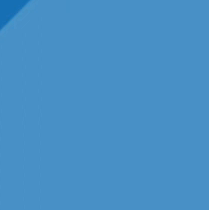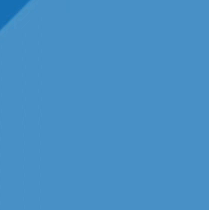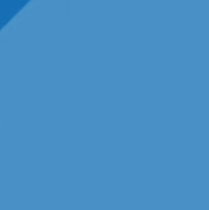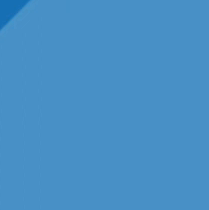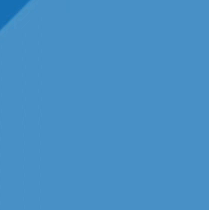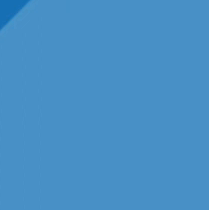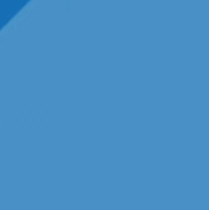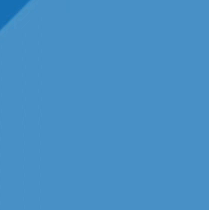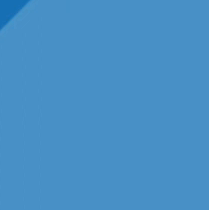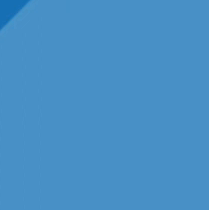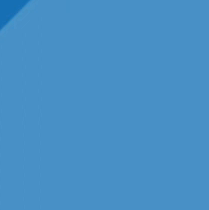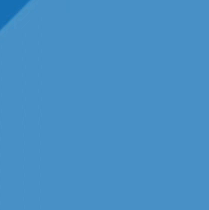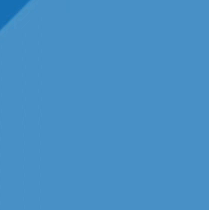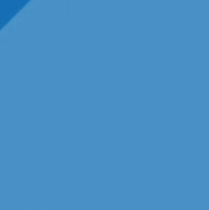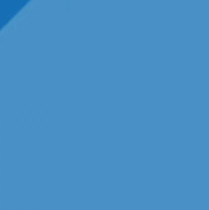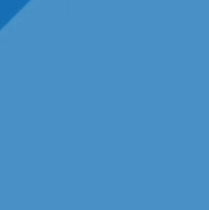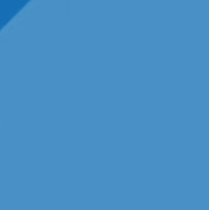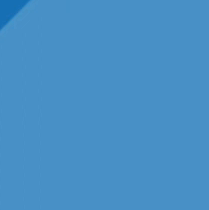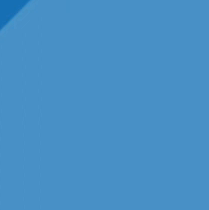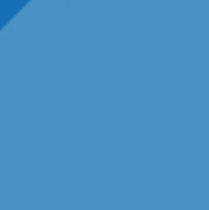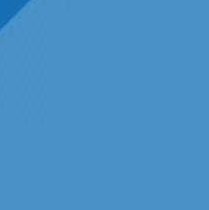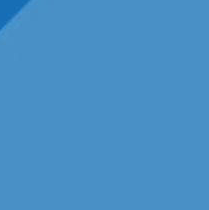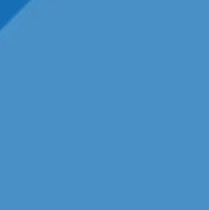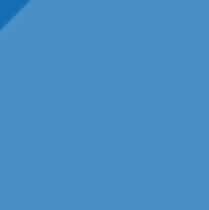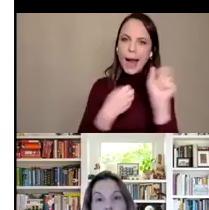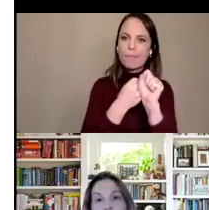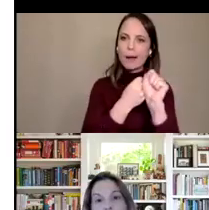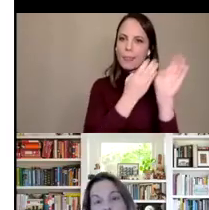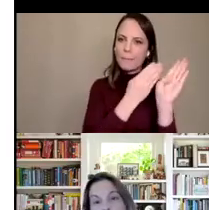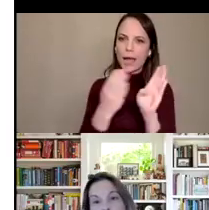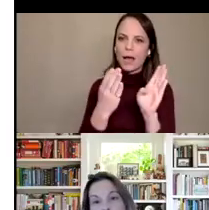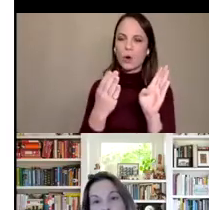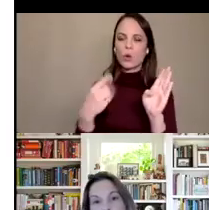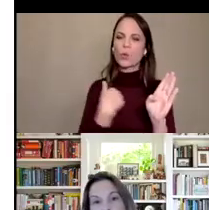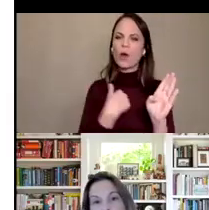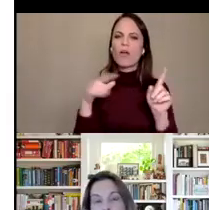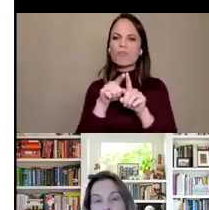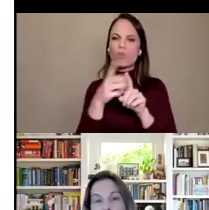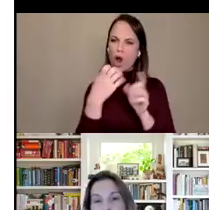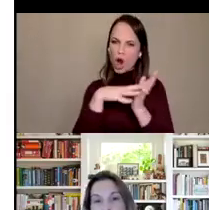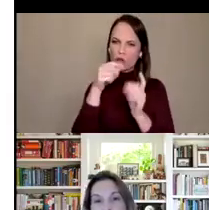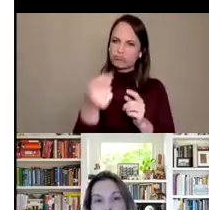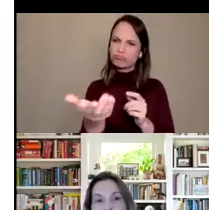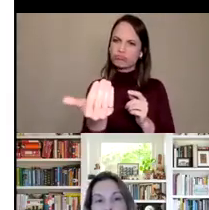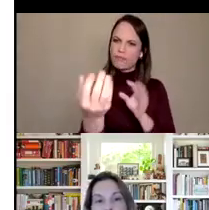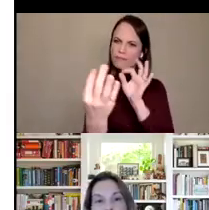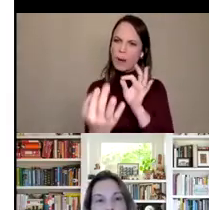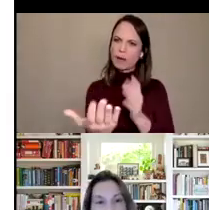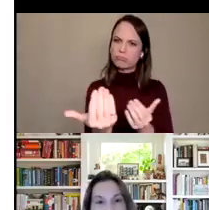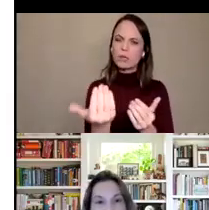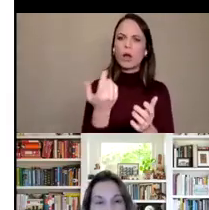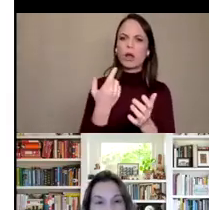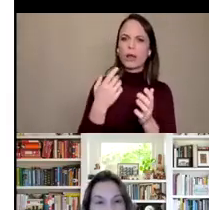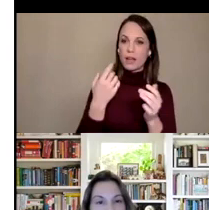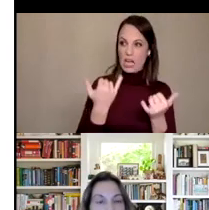opportunity for you to learn about how San Francisco is updating the plan. And we also want to learn from you and get feedback on the development